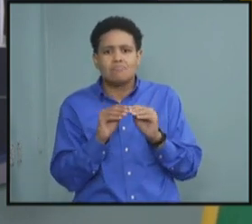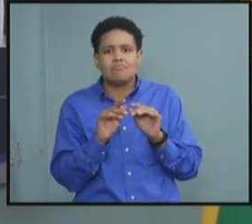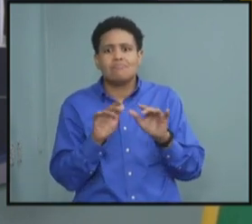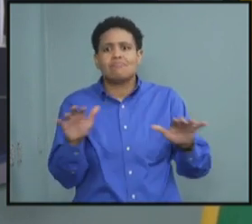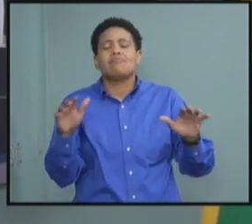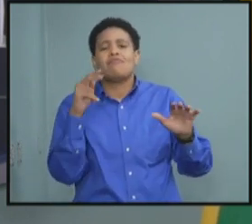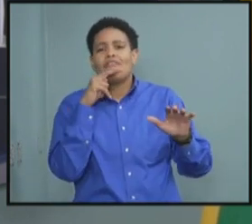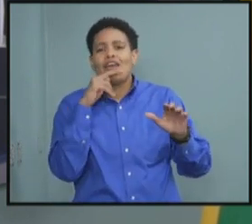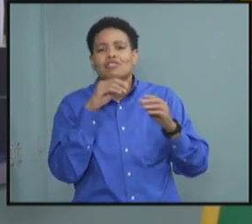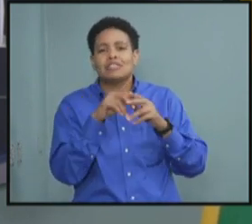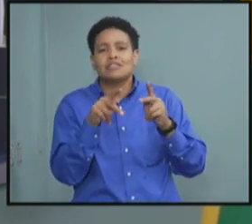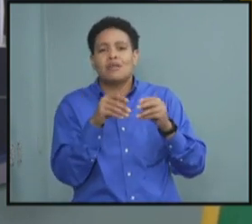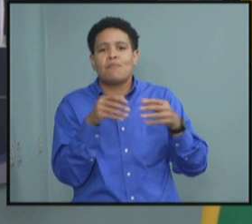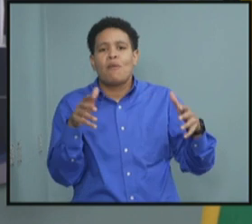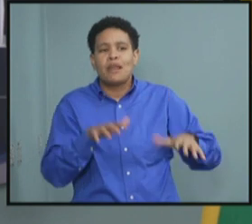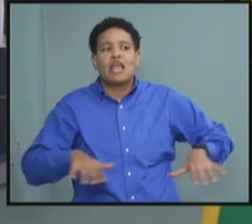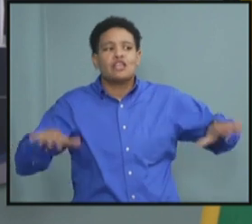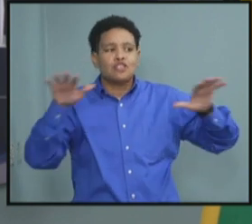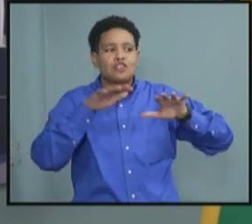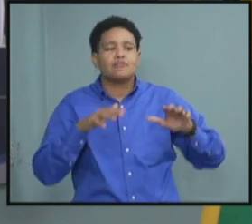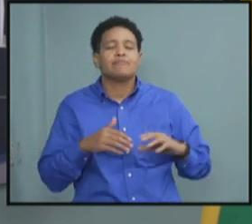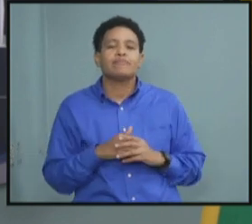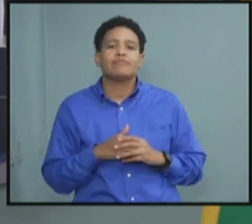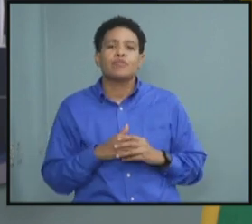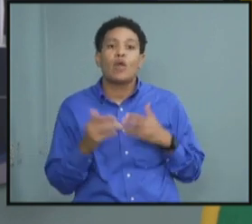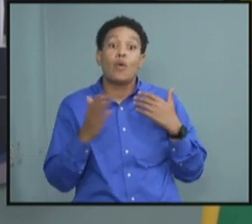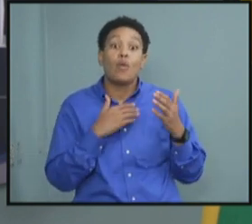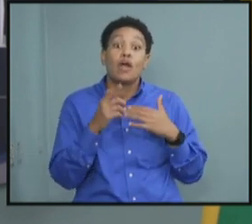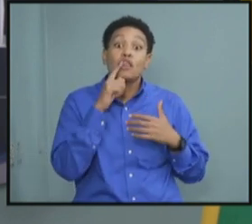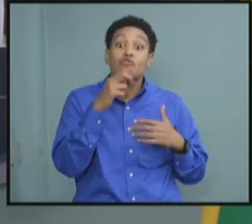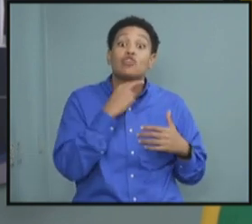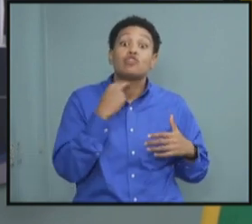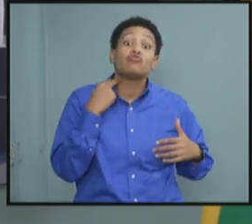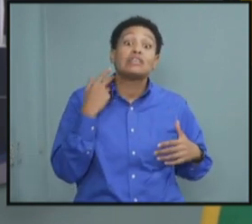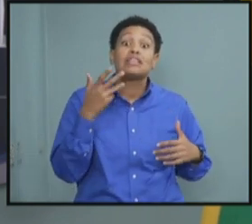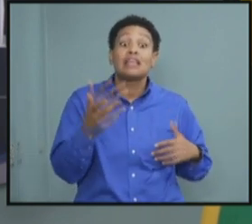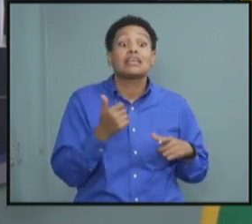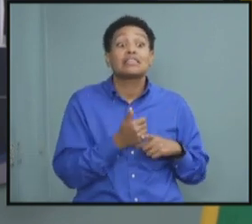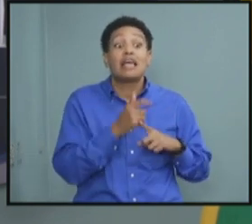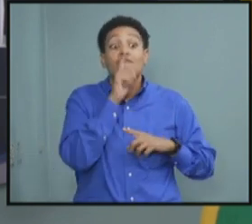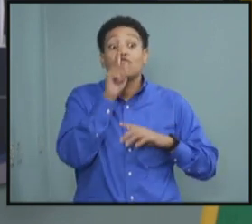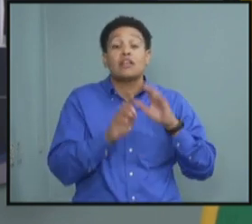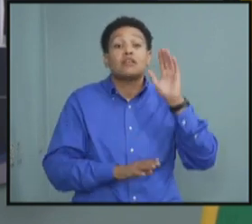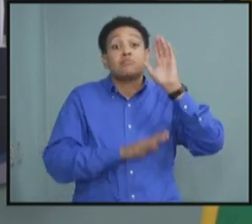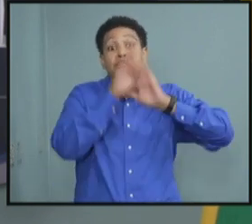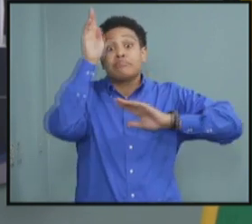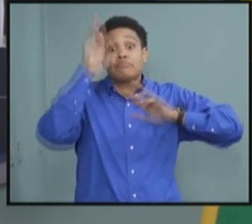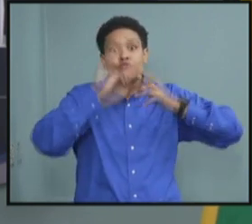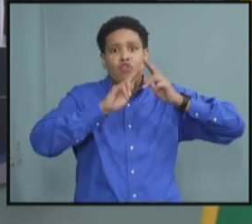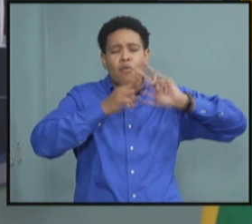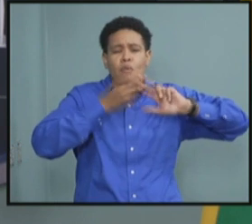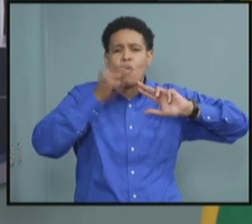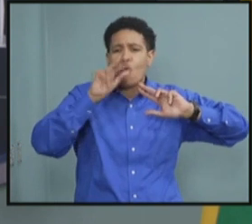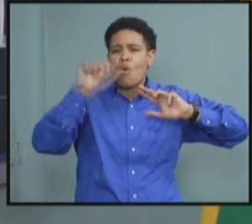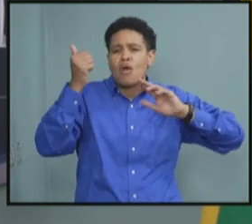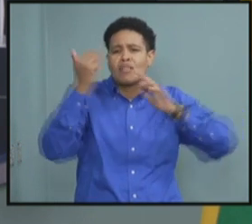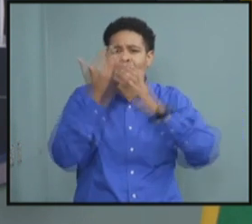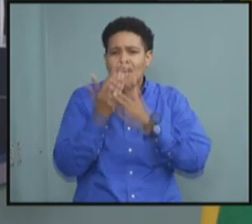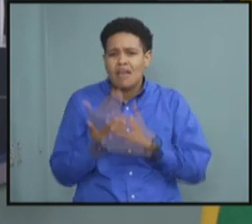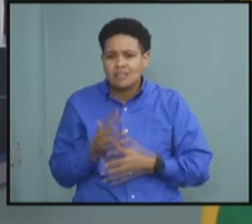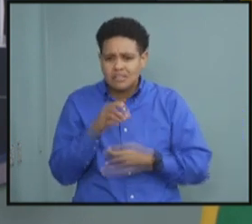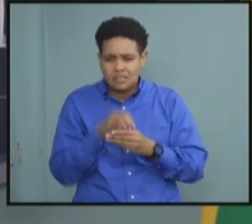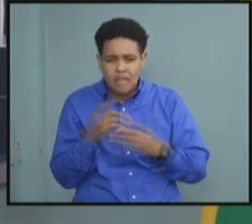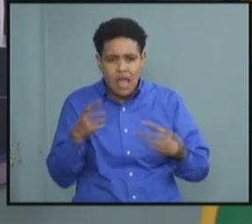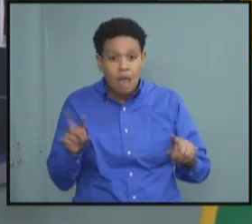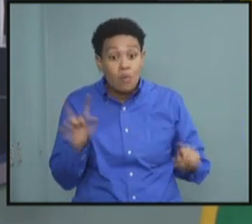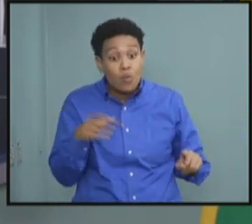population and whether or not there is a threat of a spike and other factors as well.